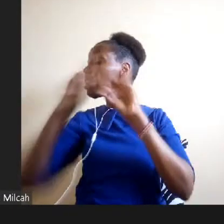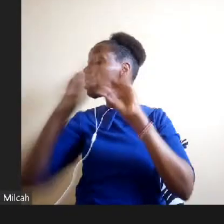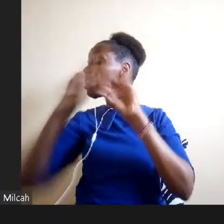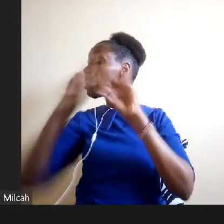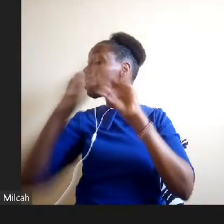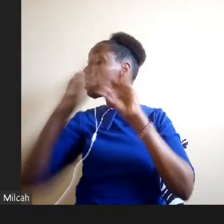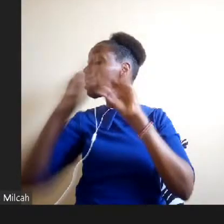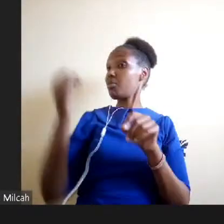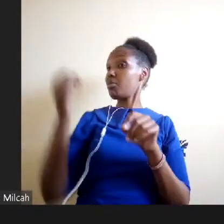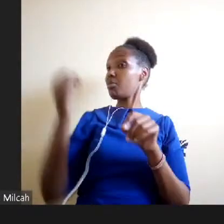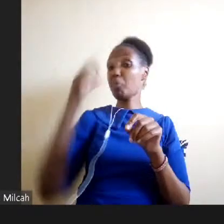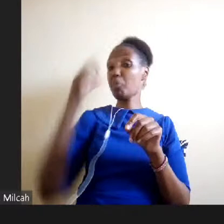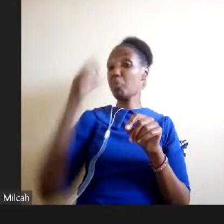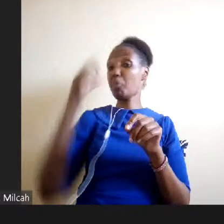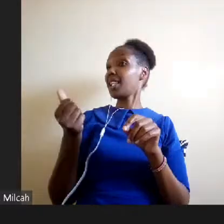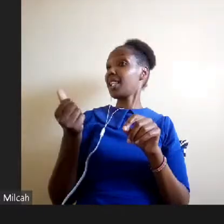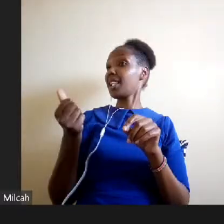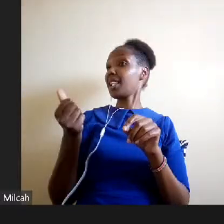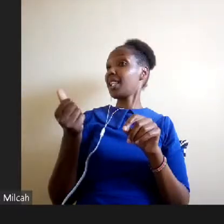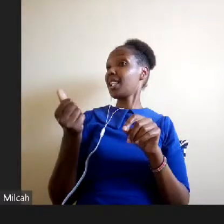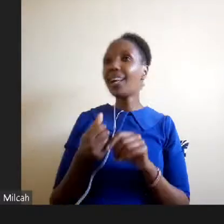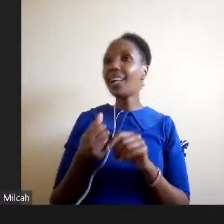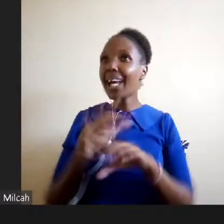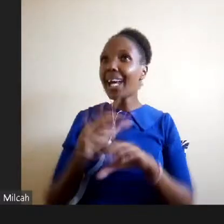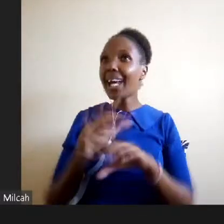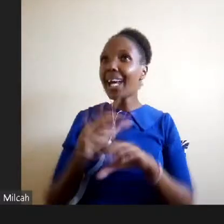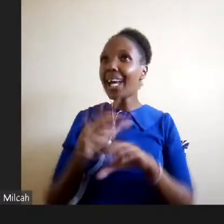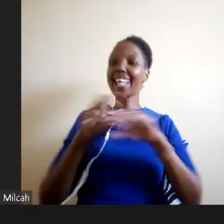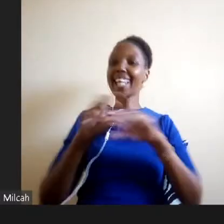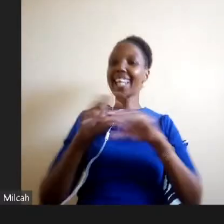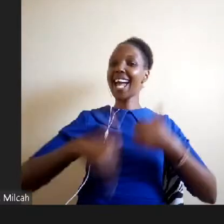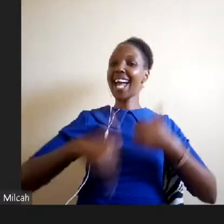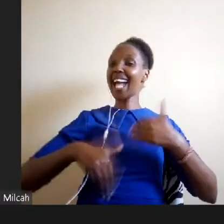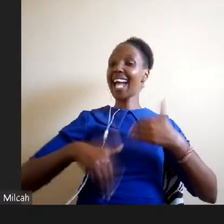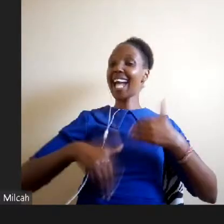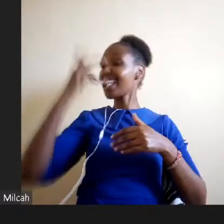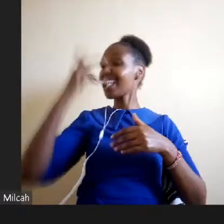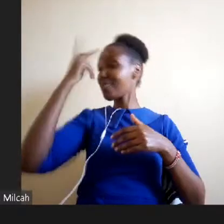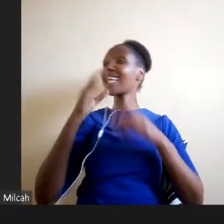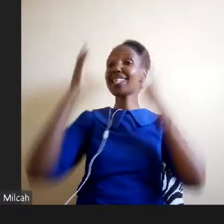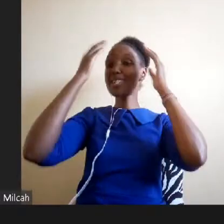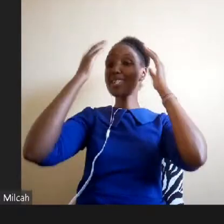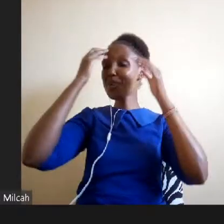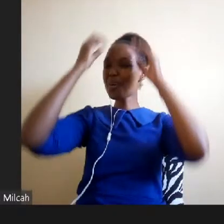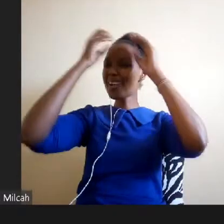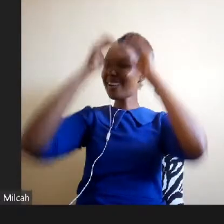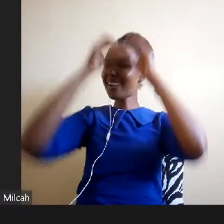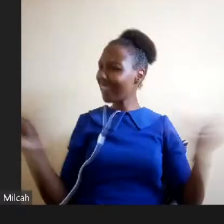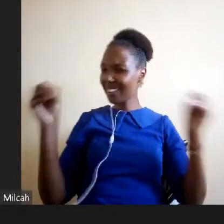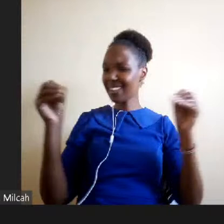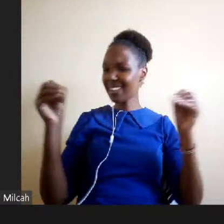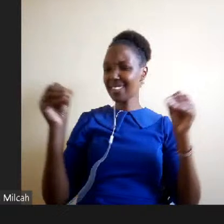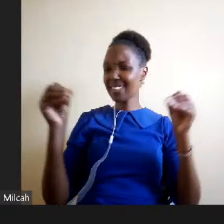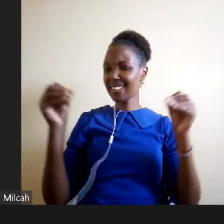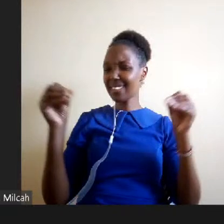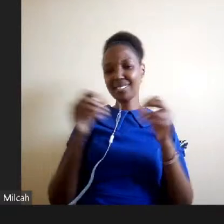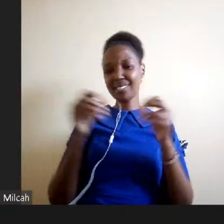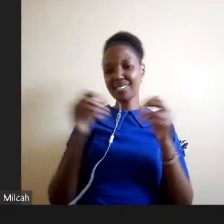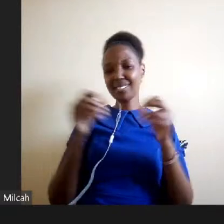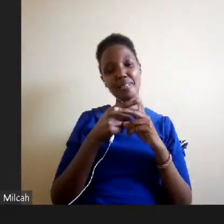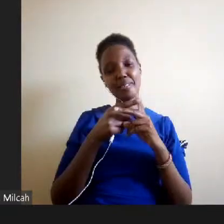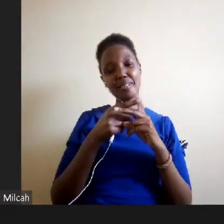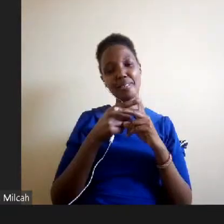actually, and bought a game online, which he actually didn't even know what the game was all about. So we need to start looking. If you pin your credit